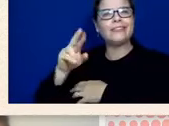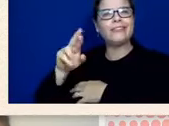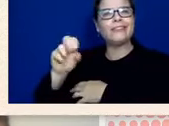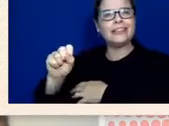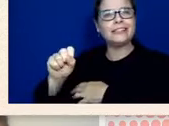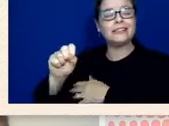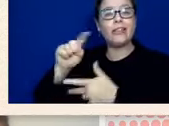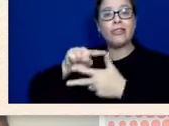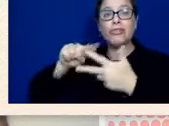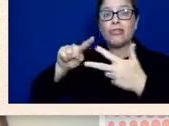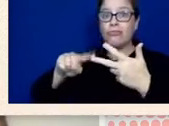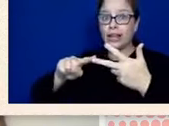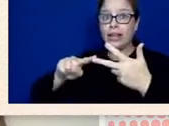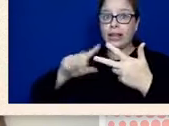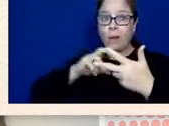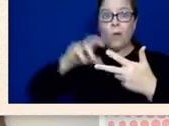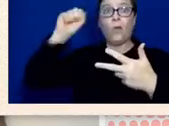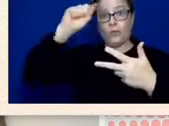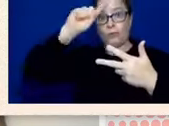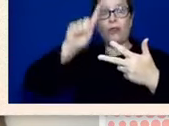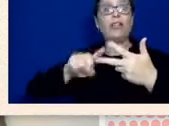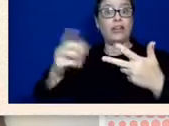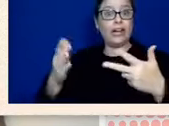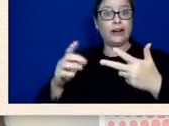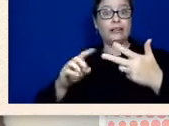brothers, and I am thankful to be here.